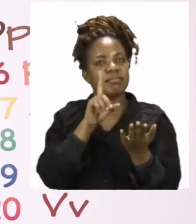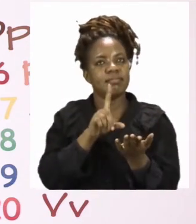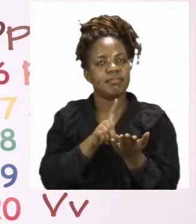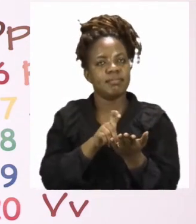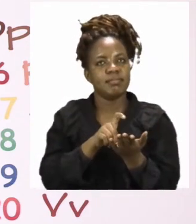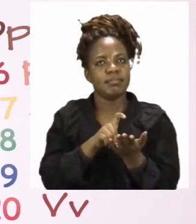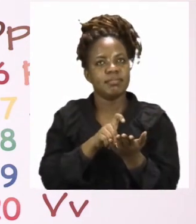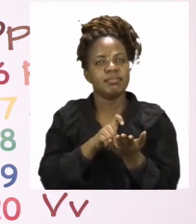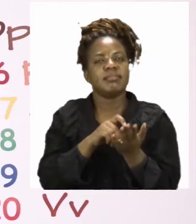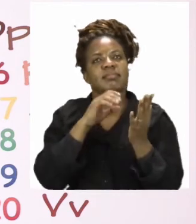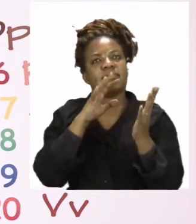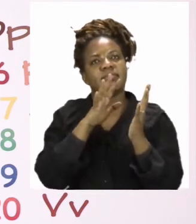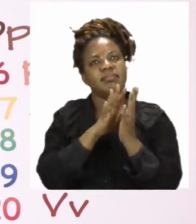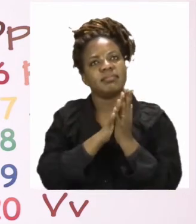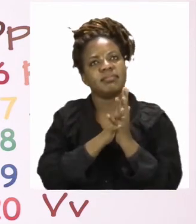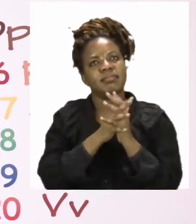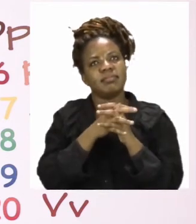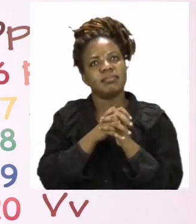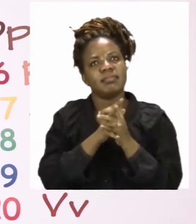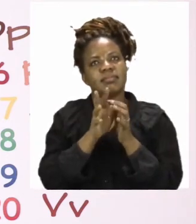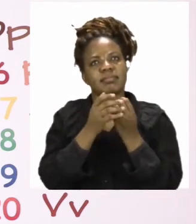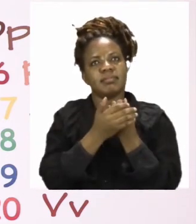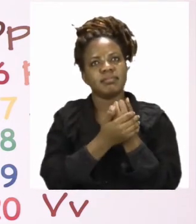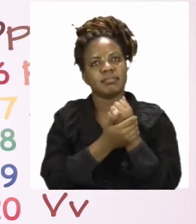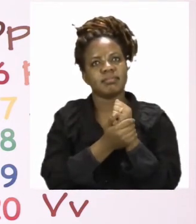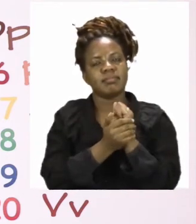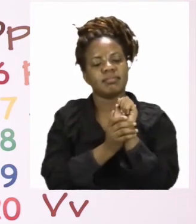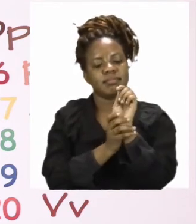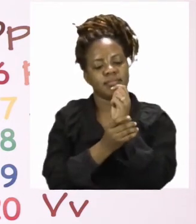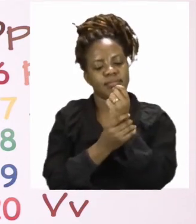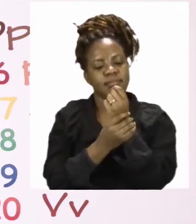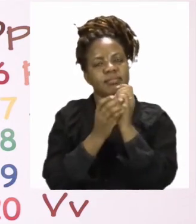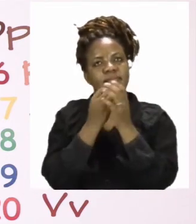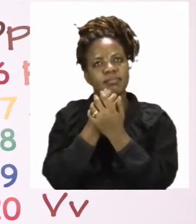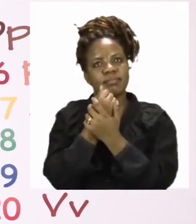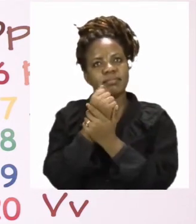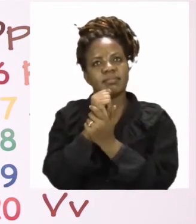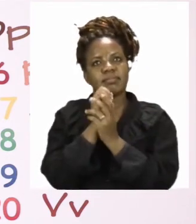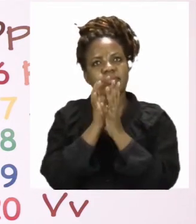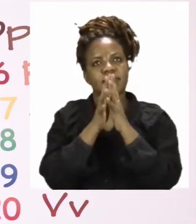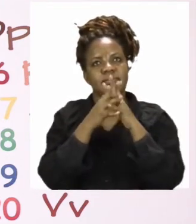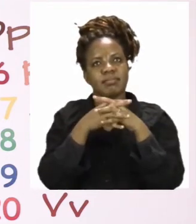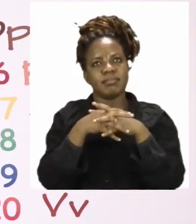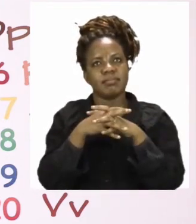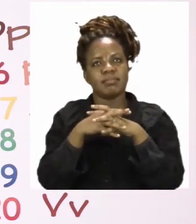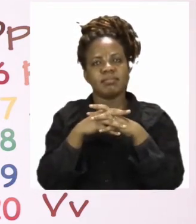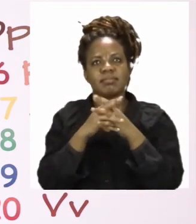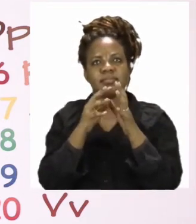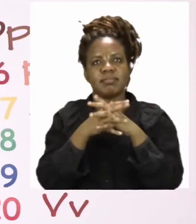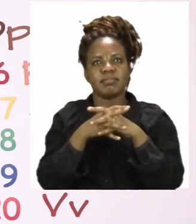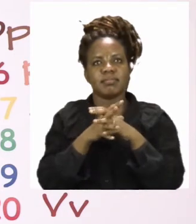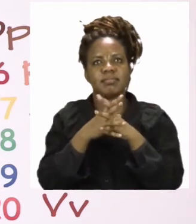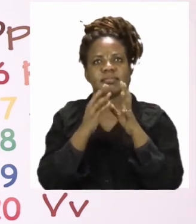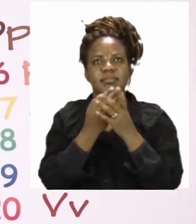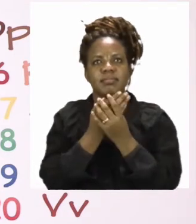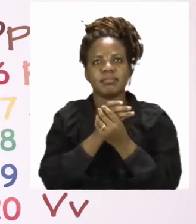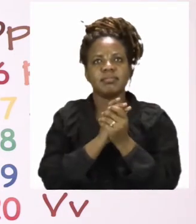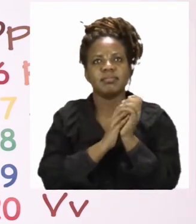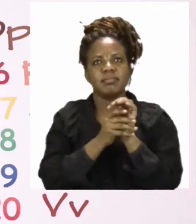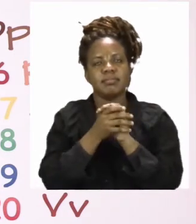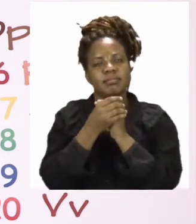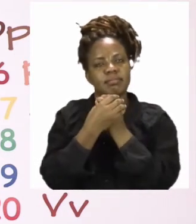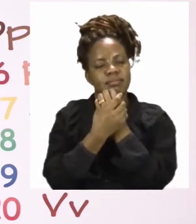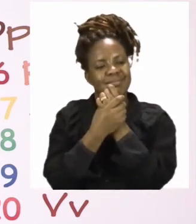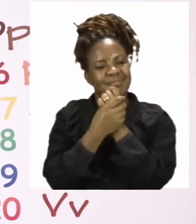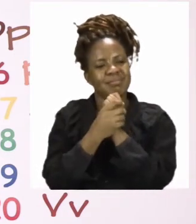sanitizer and make sure that we sanitize our entire hand. Give each hand the same equal